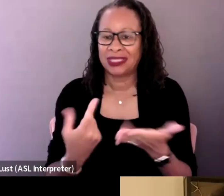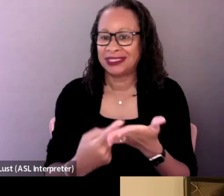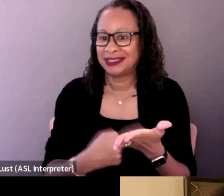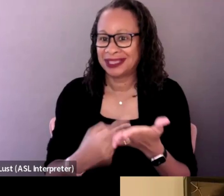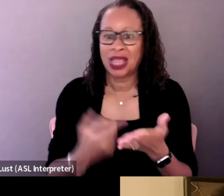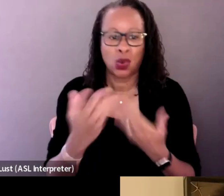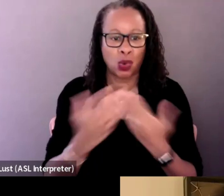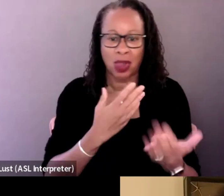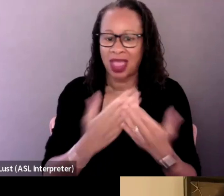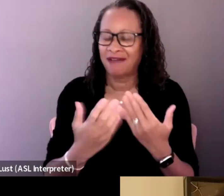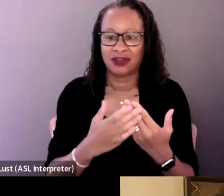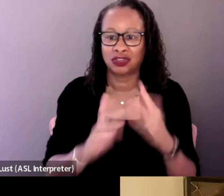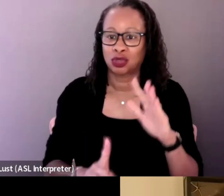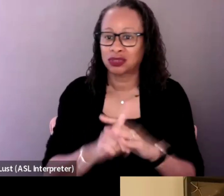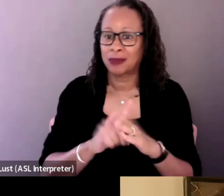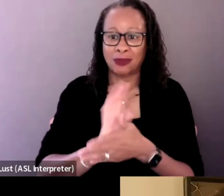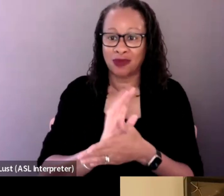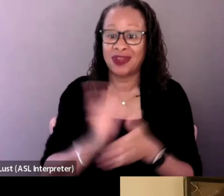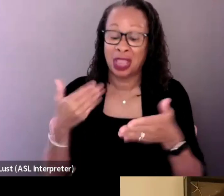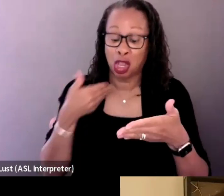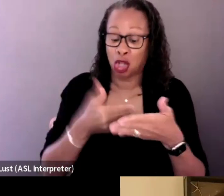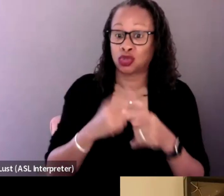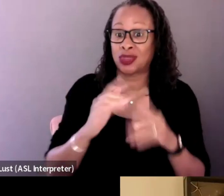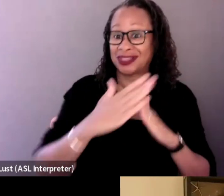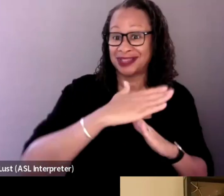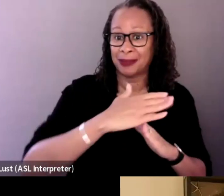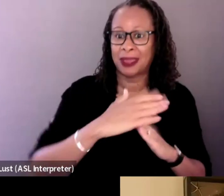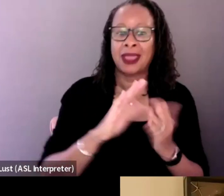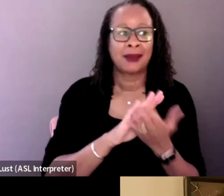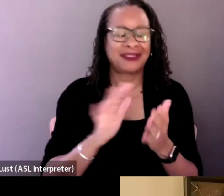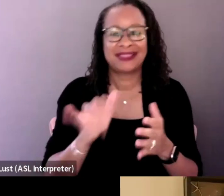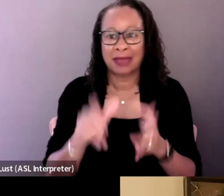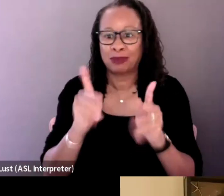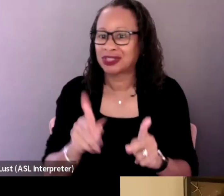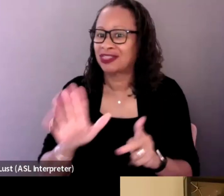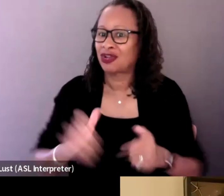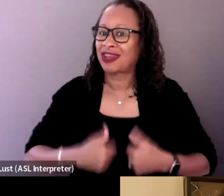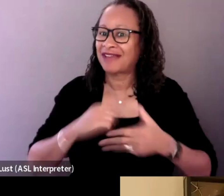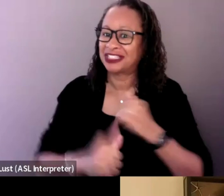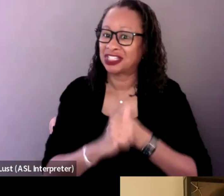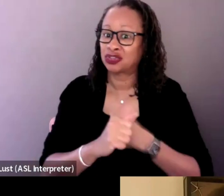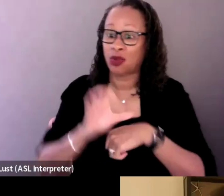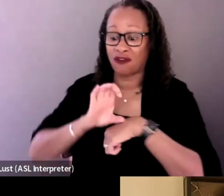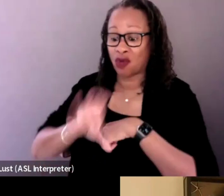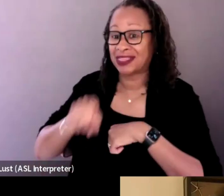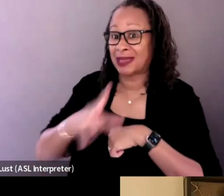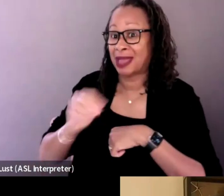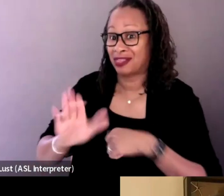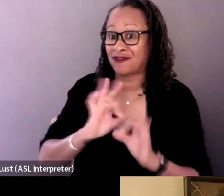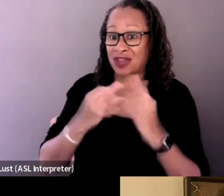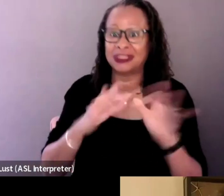movie next to the Taliban, we're putting their life in danger. And we're kind of forcing them and their family to leave the country. And if we're not able